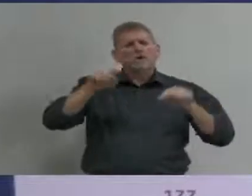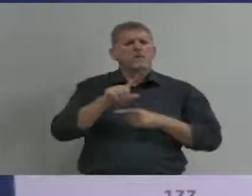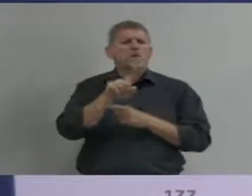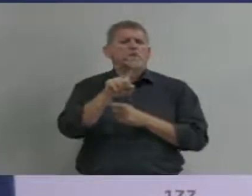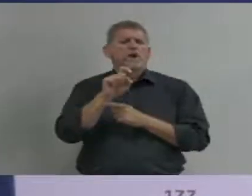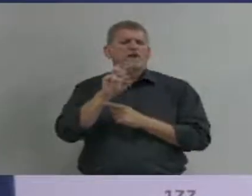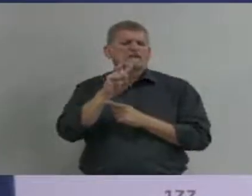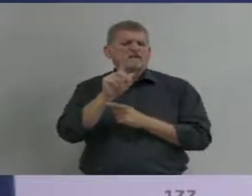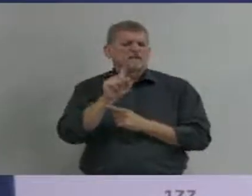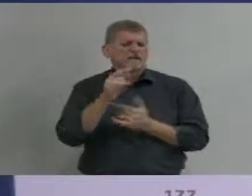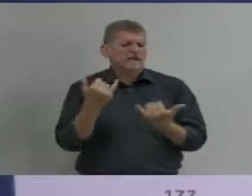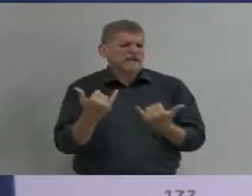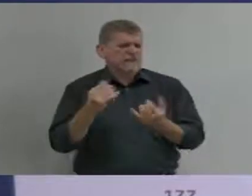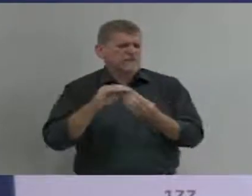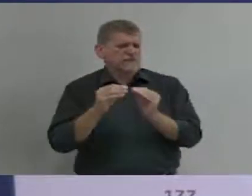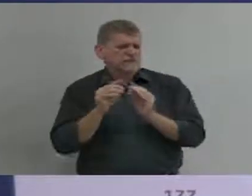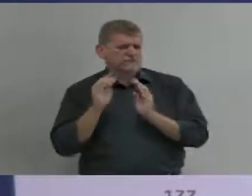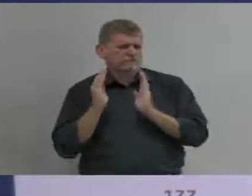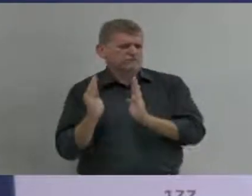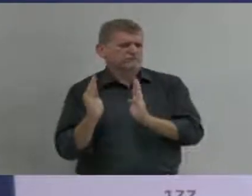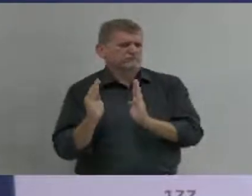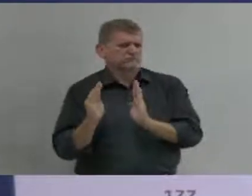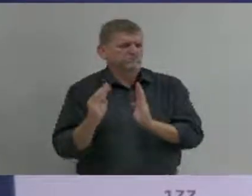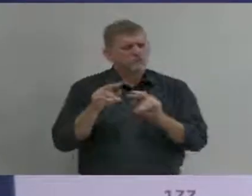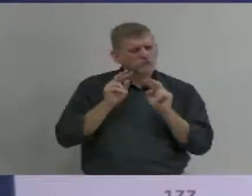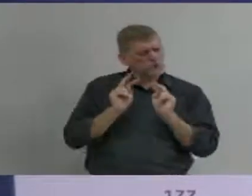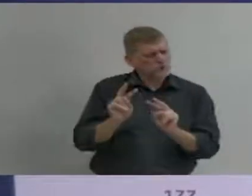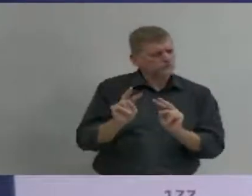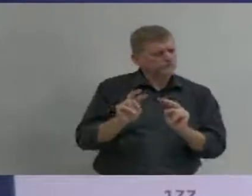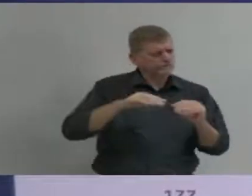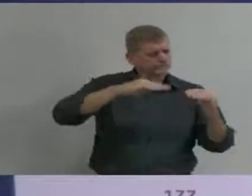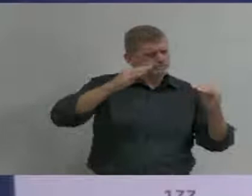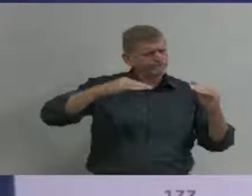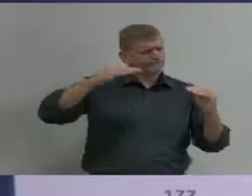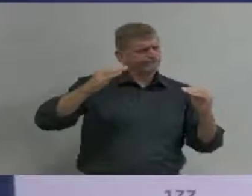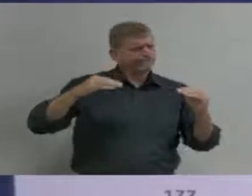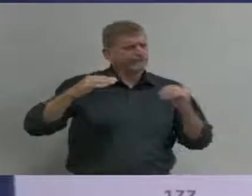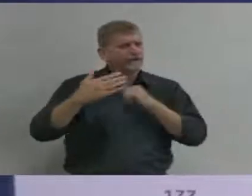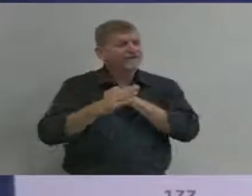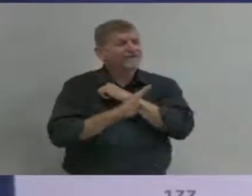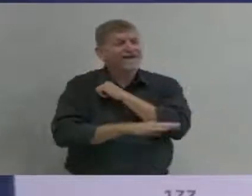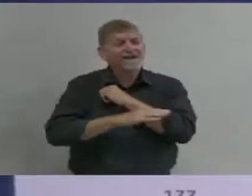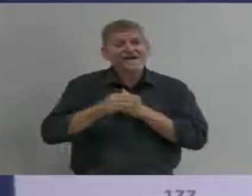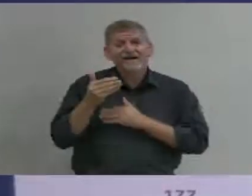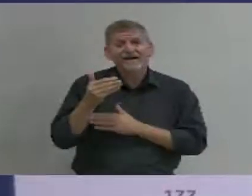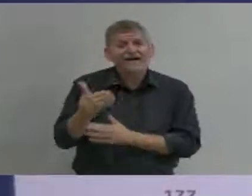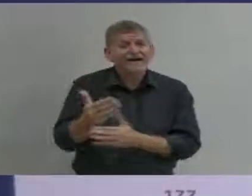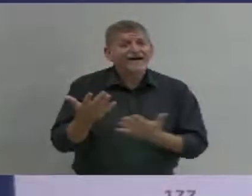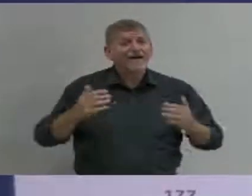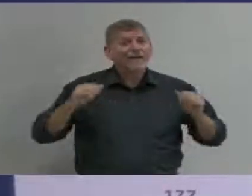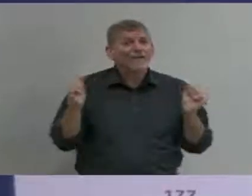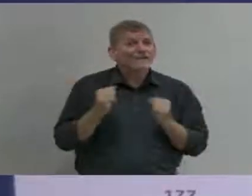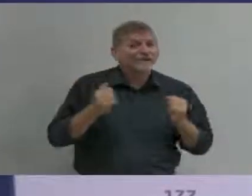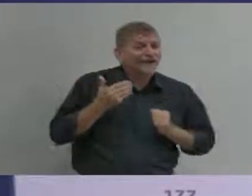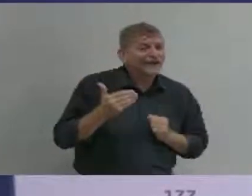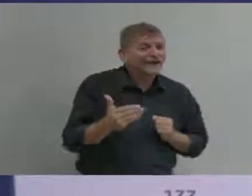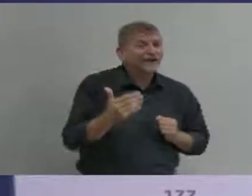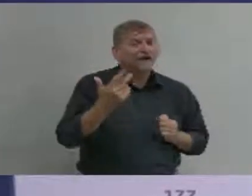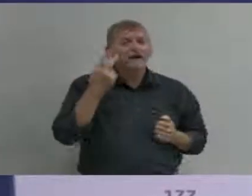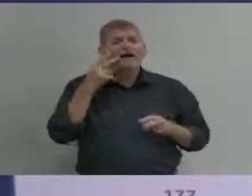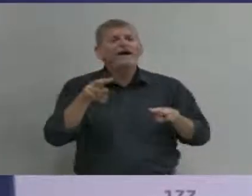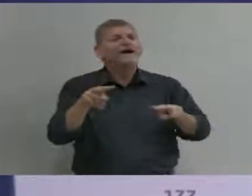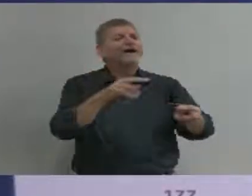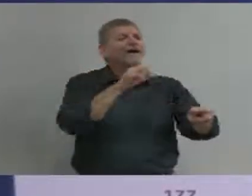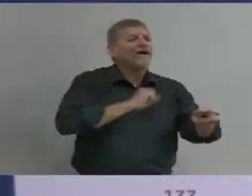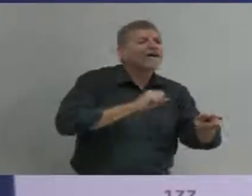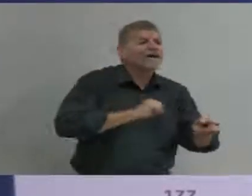we'll be watching this number very closely as we move into the fall and winter when our cold and flu season starts. And that